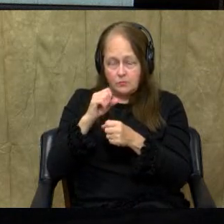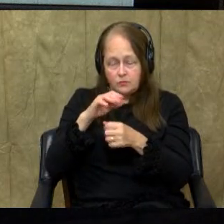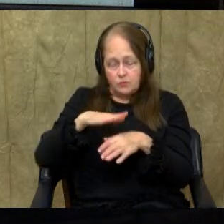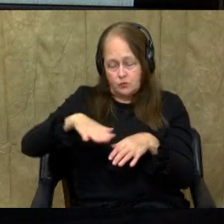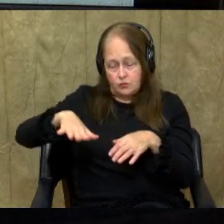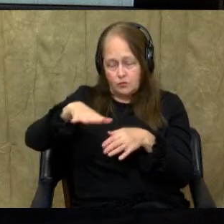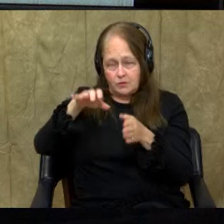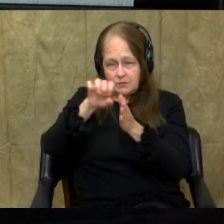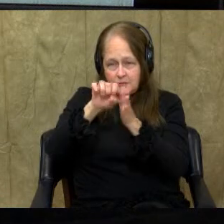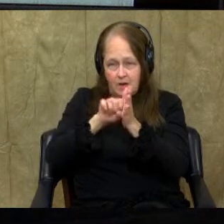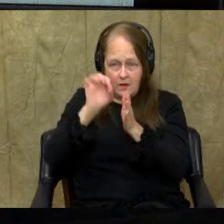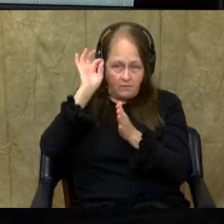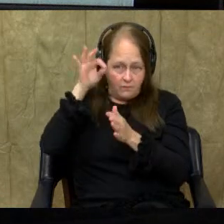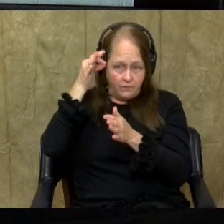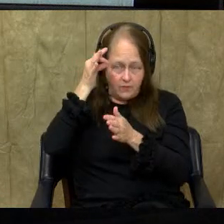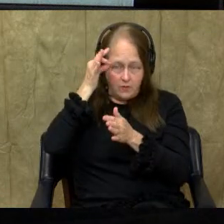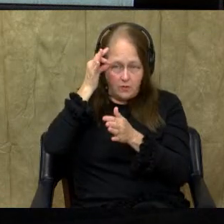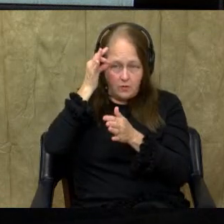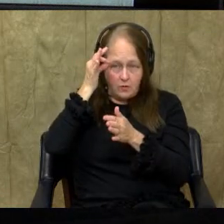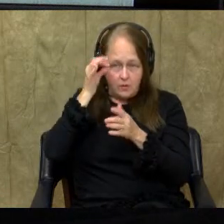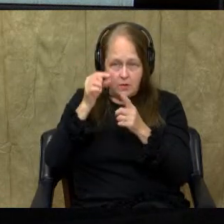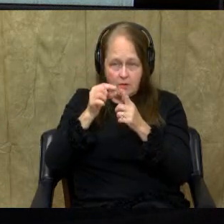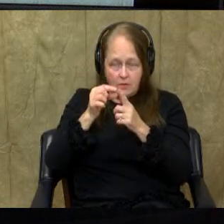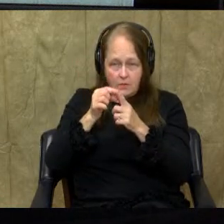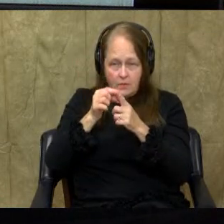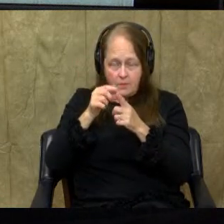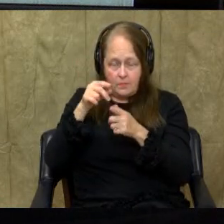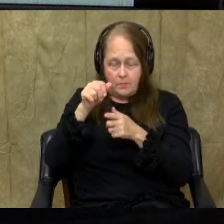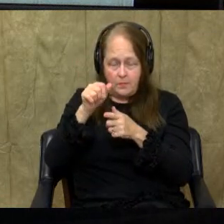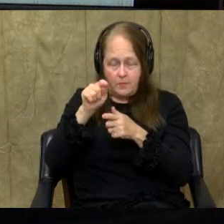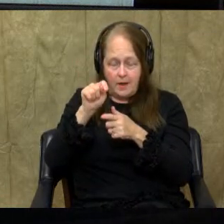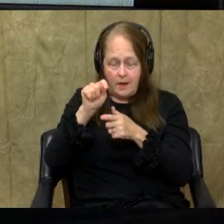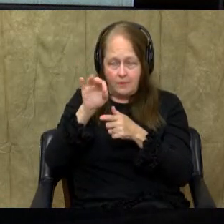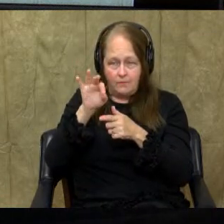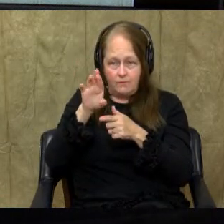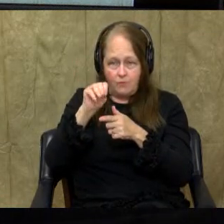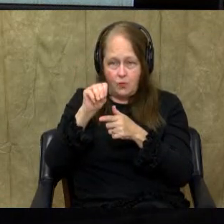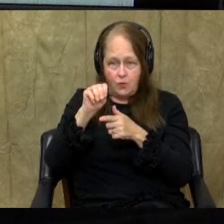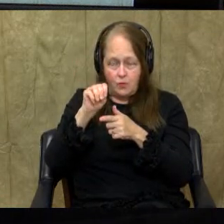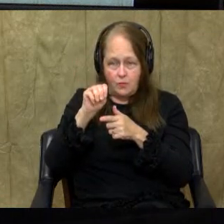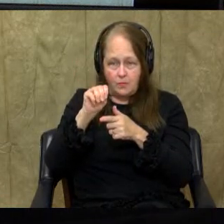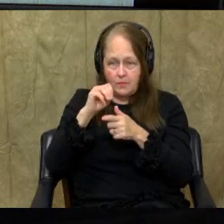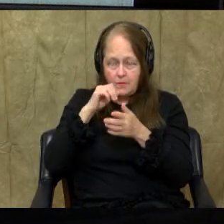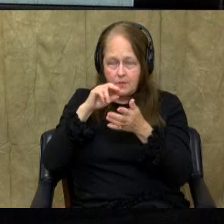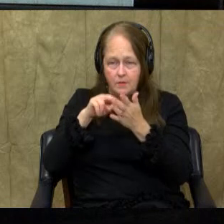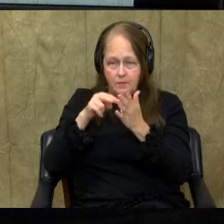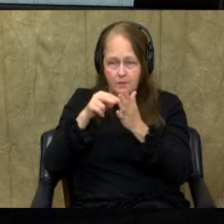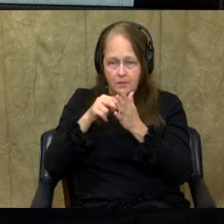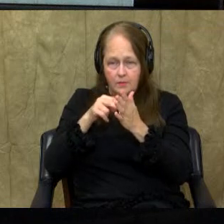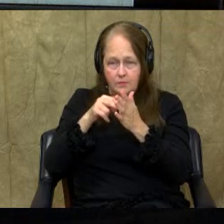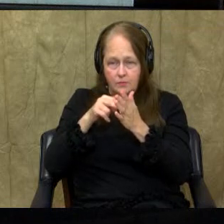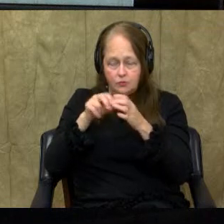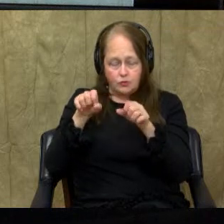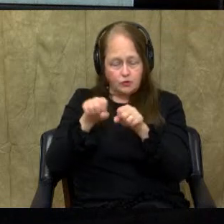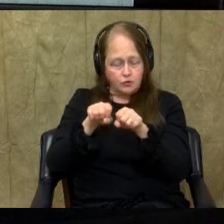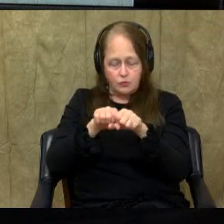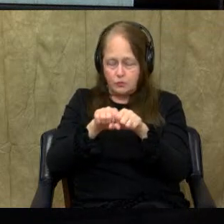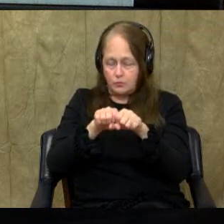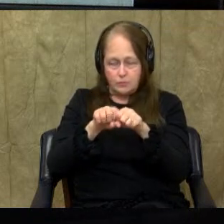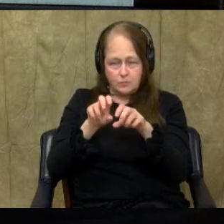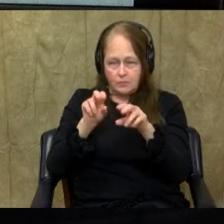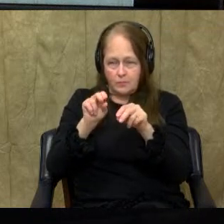fine too. All right. Now, our 2 critical standards that we are going to be looking at today is standard